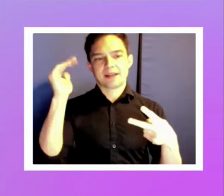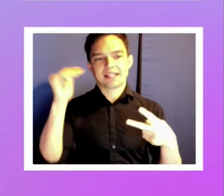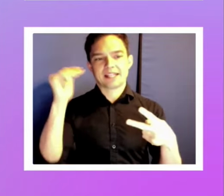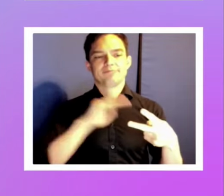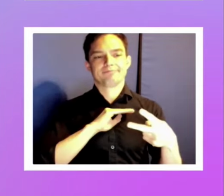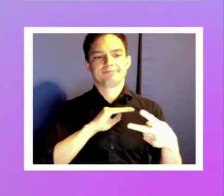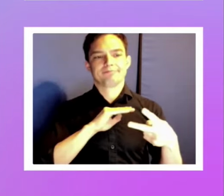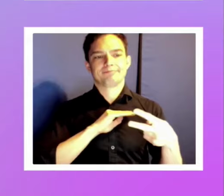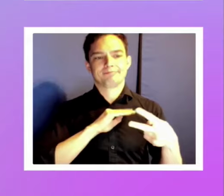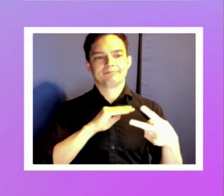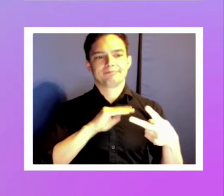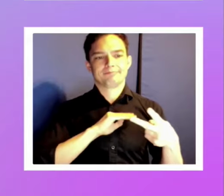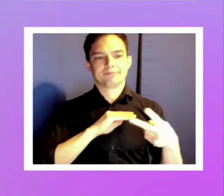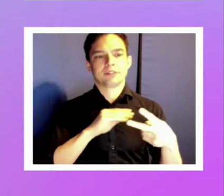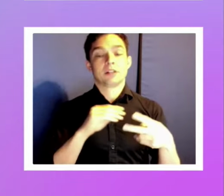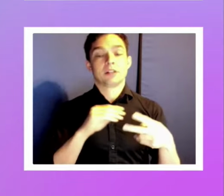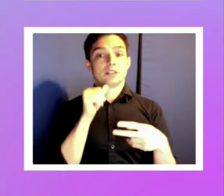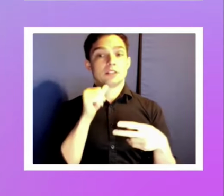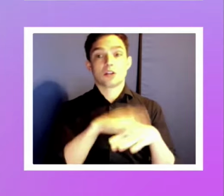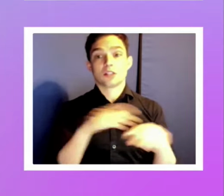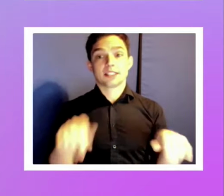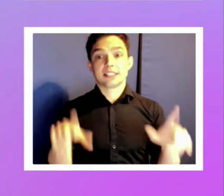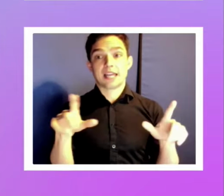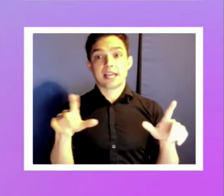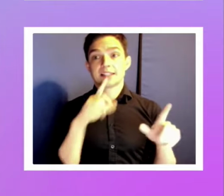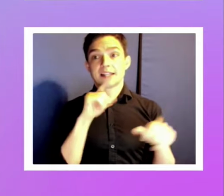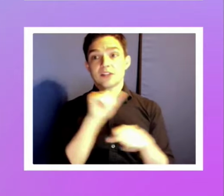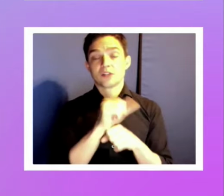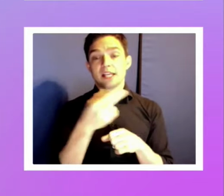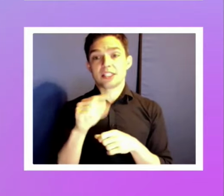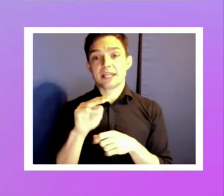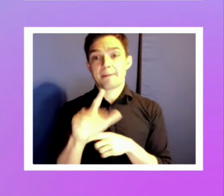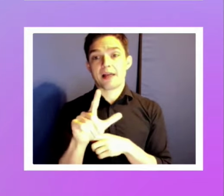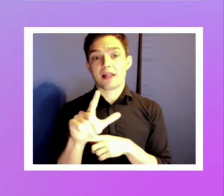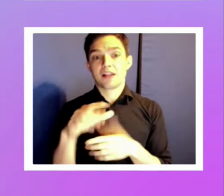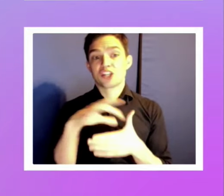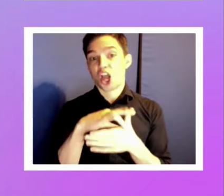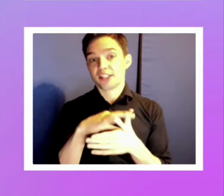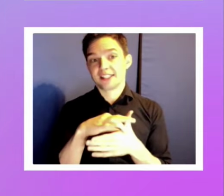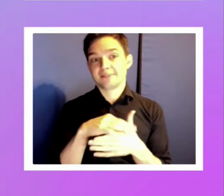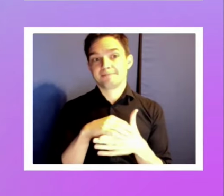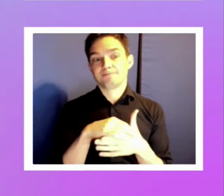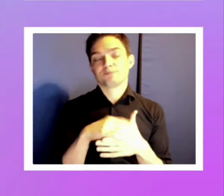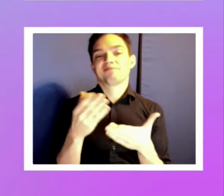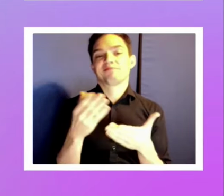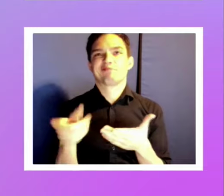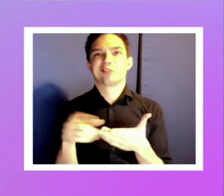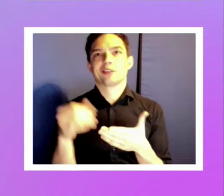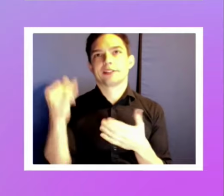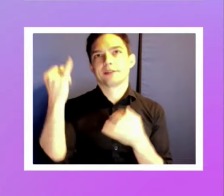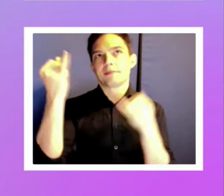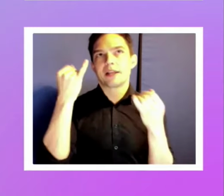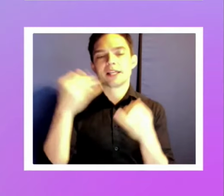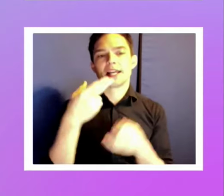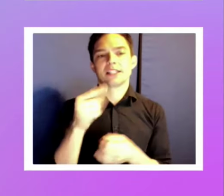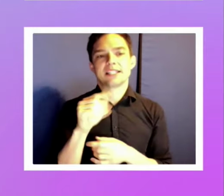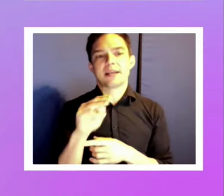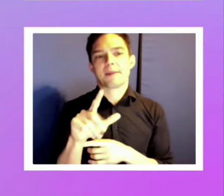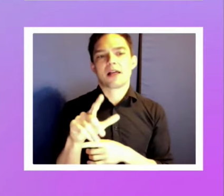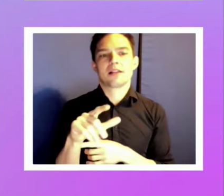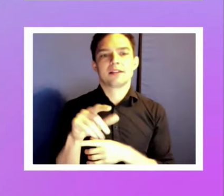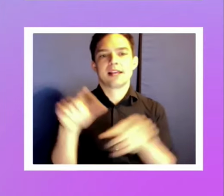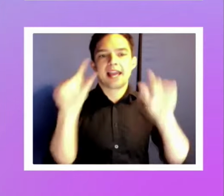And what's not on this slide here is the actual HTML content. You may imagine an HTML and a head element